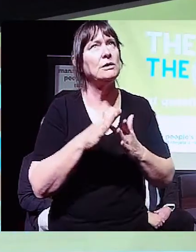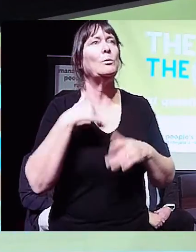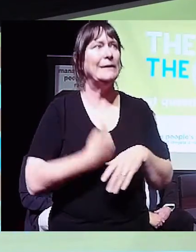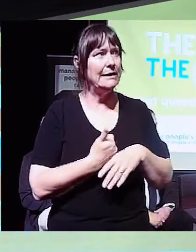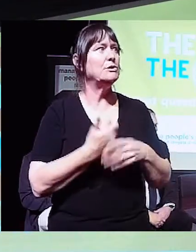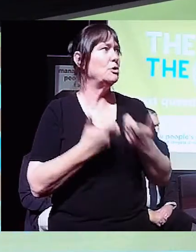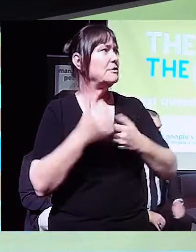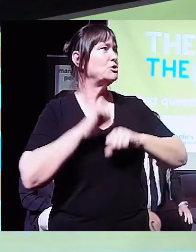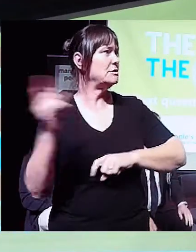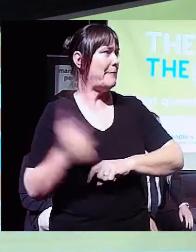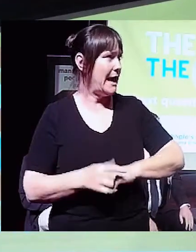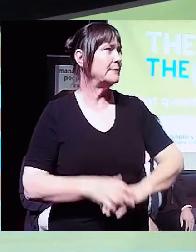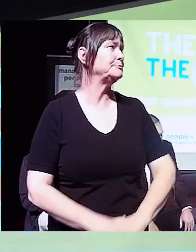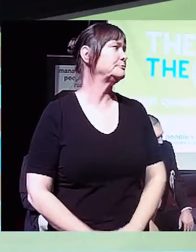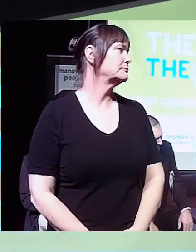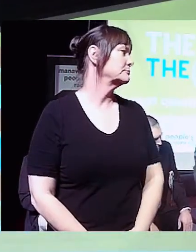in.